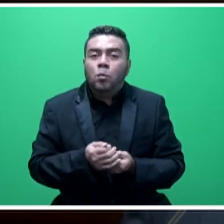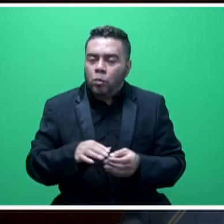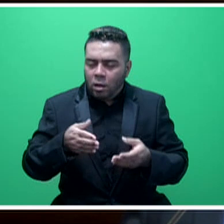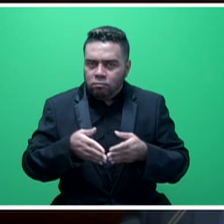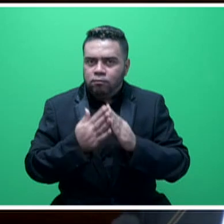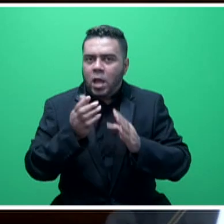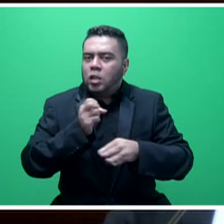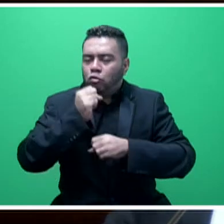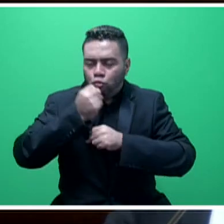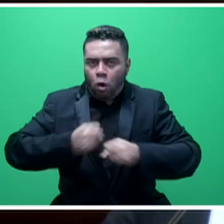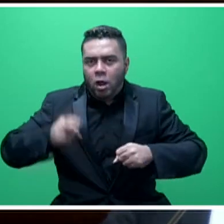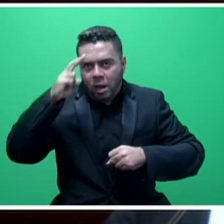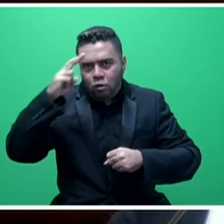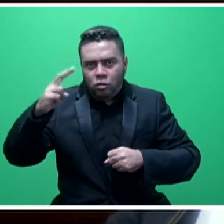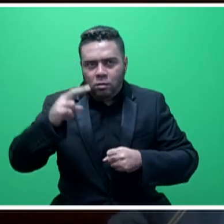sir,